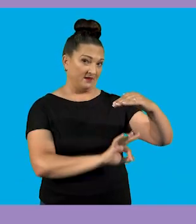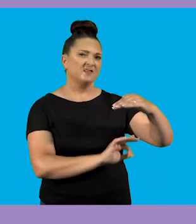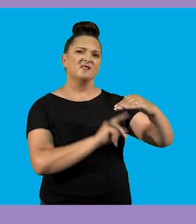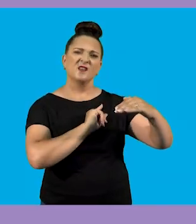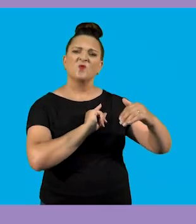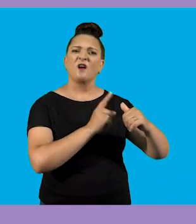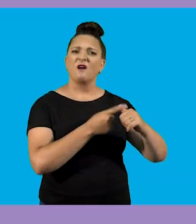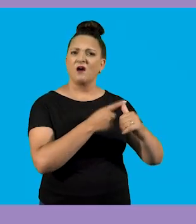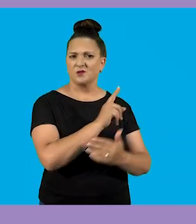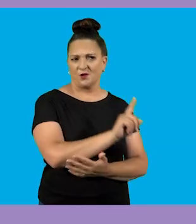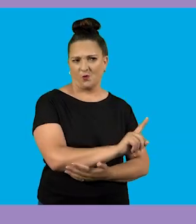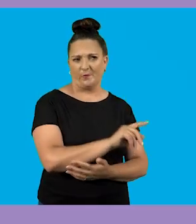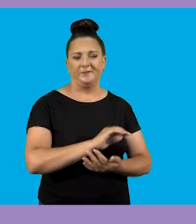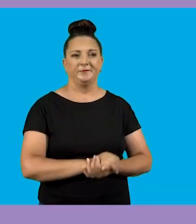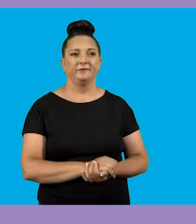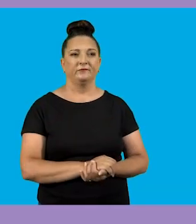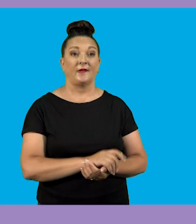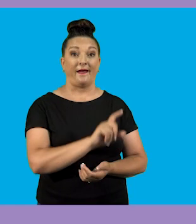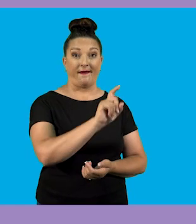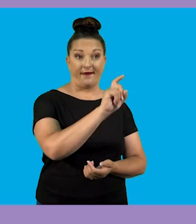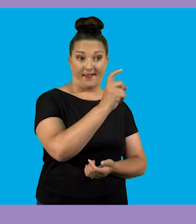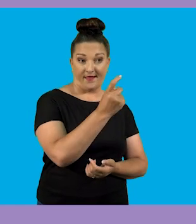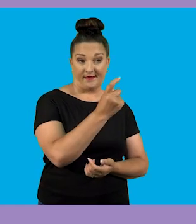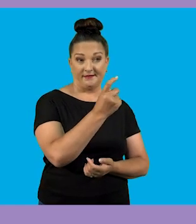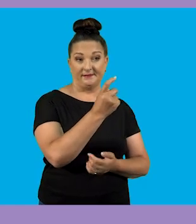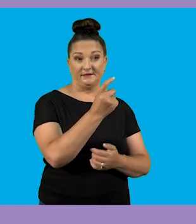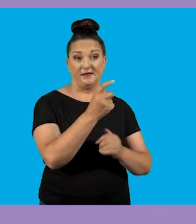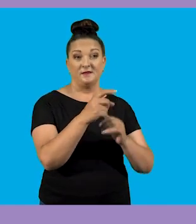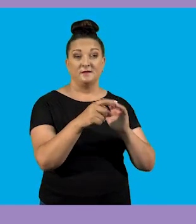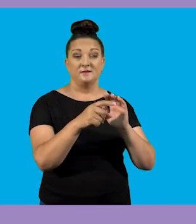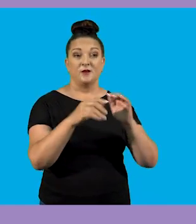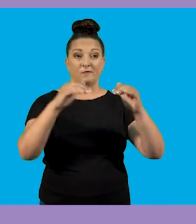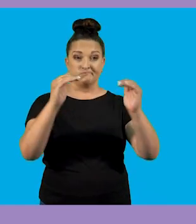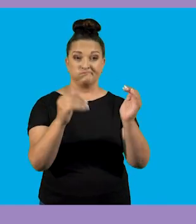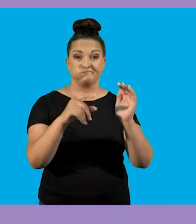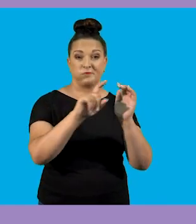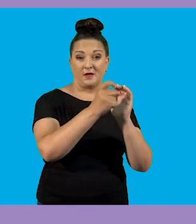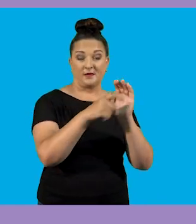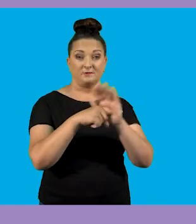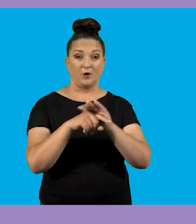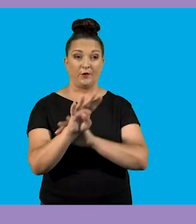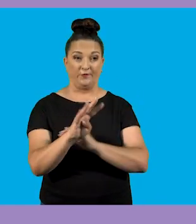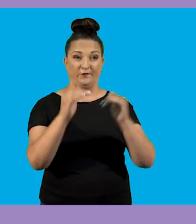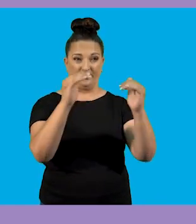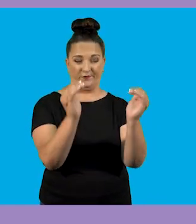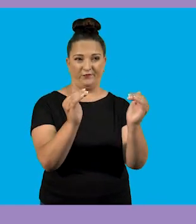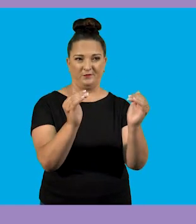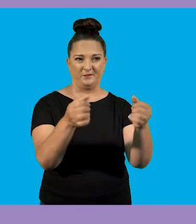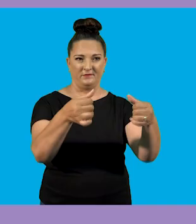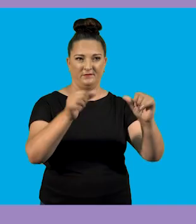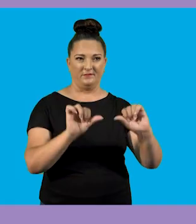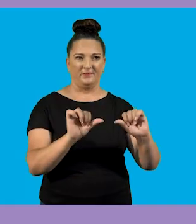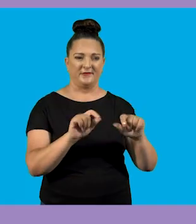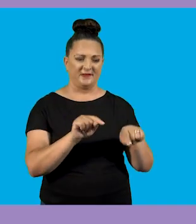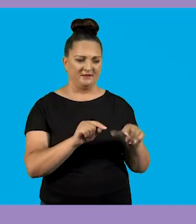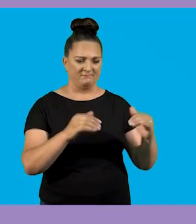which gives us 1. So we are left with a x, open bracket, x minus 4. That is with our numerator. But